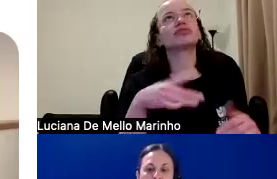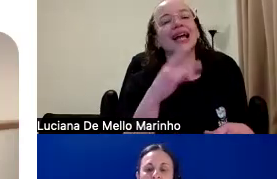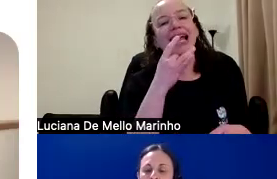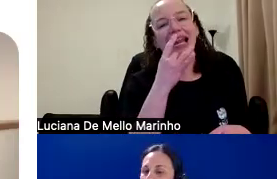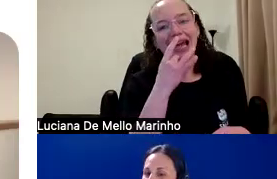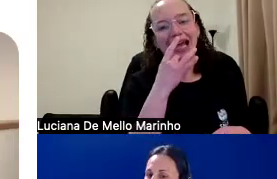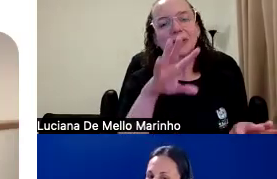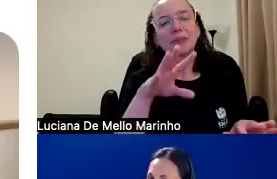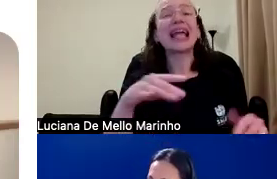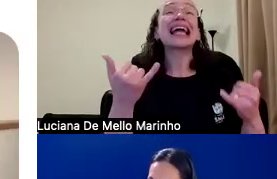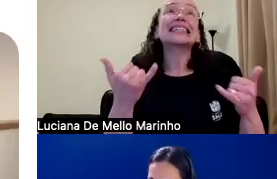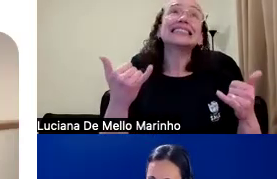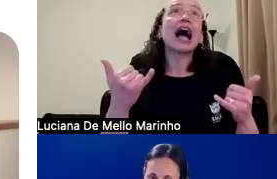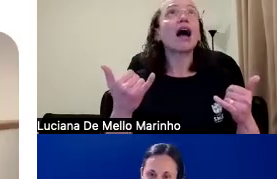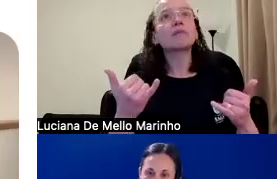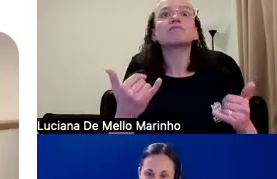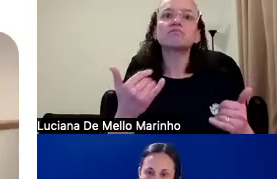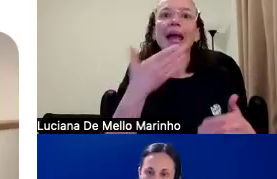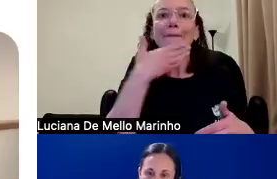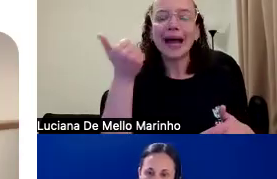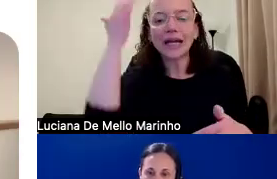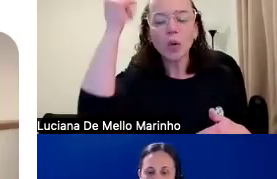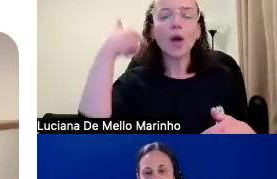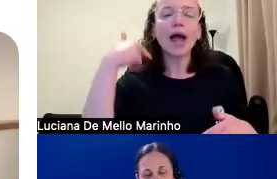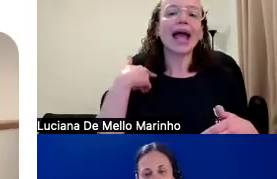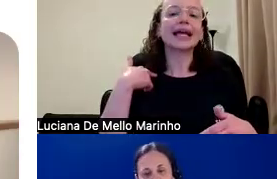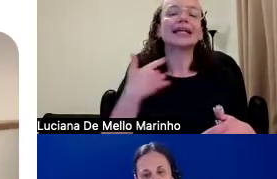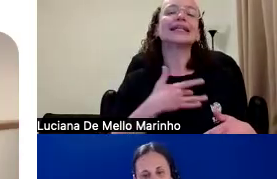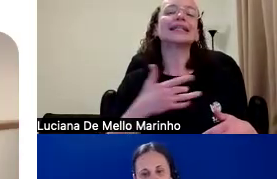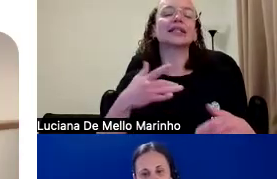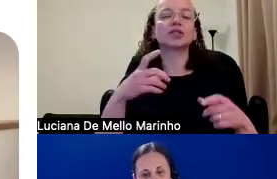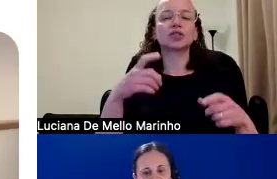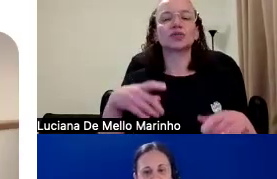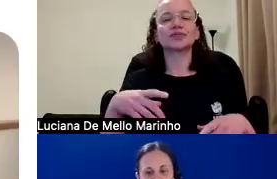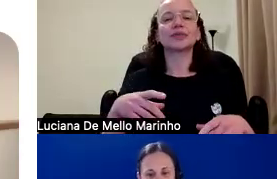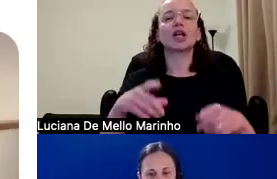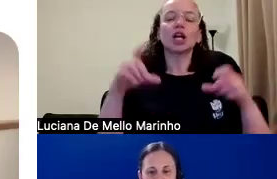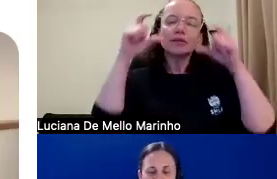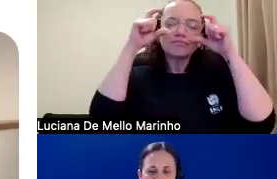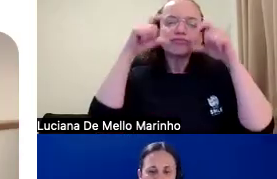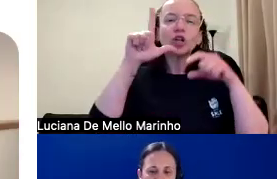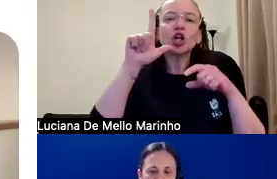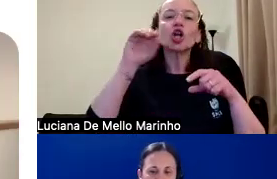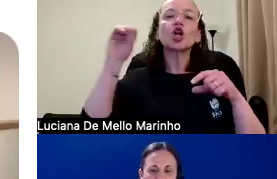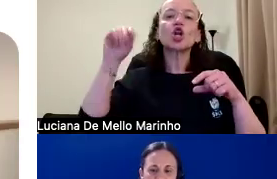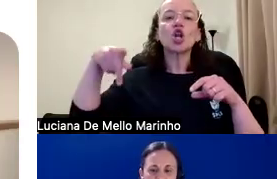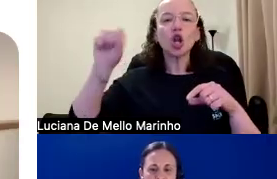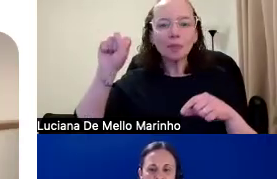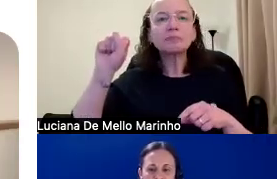So we also have lights in the room. And I think now the lights are better. They tend